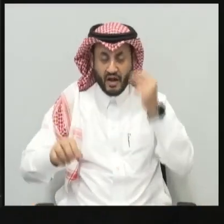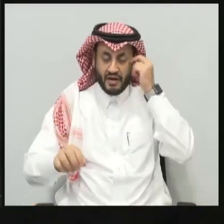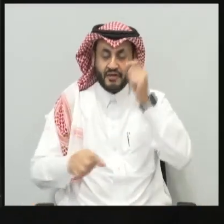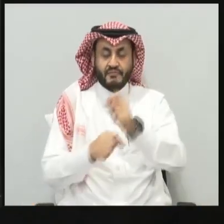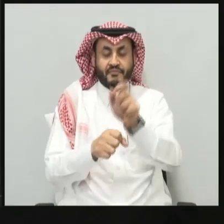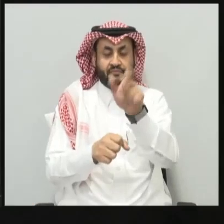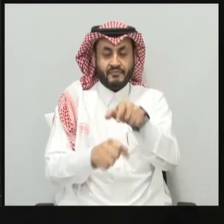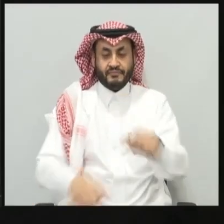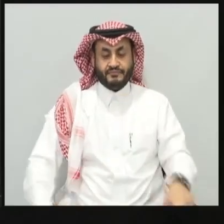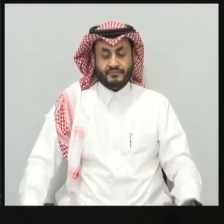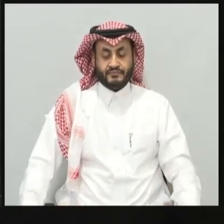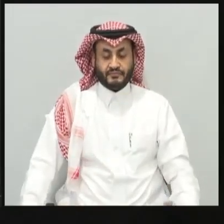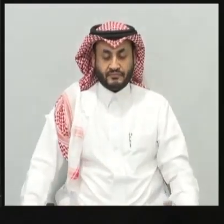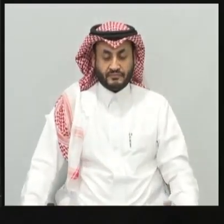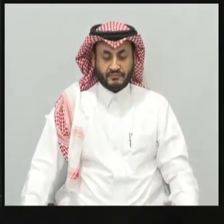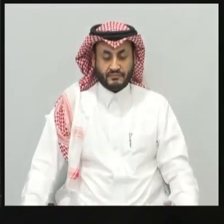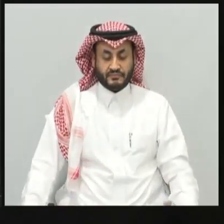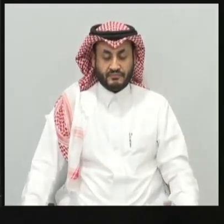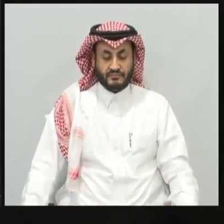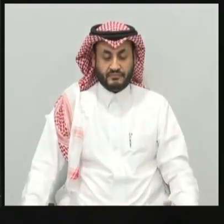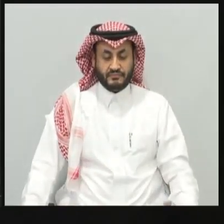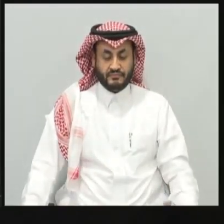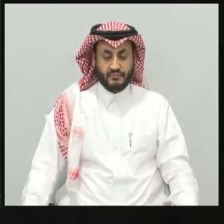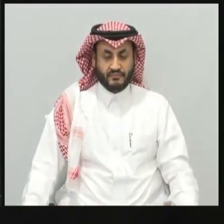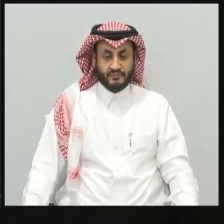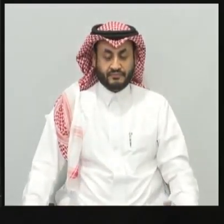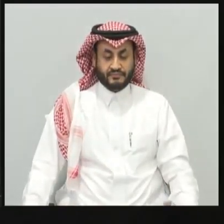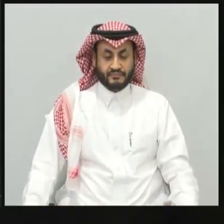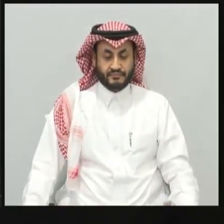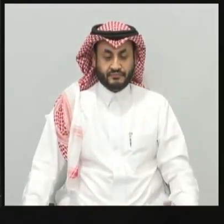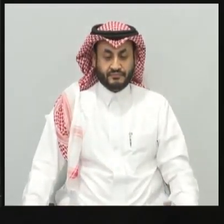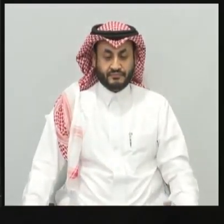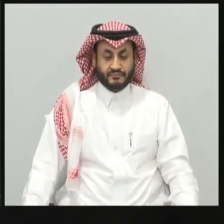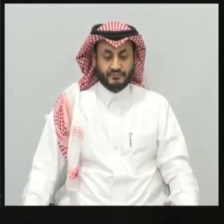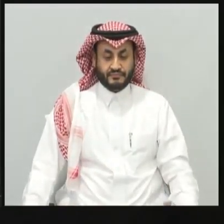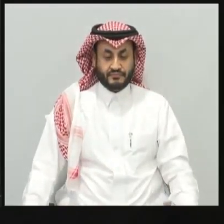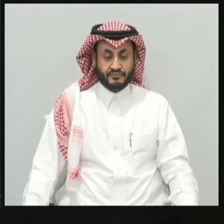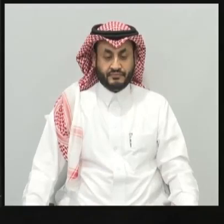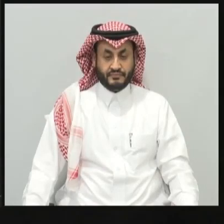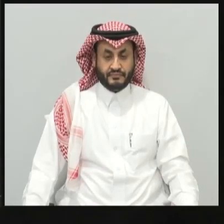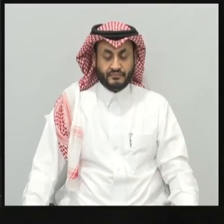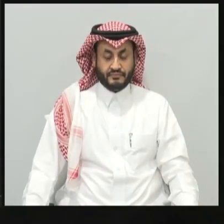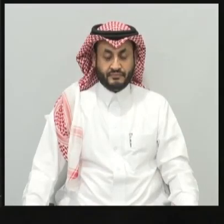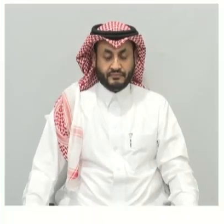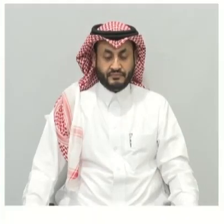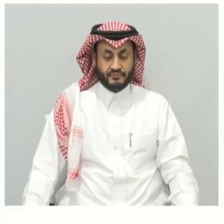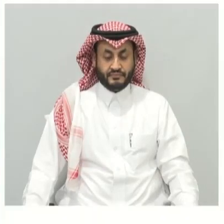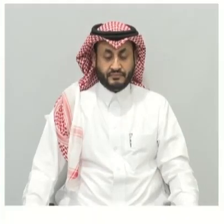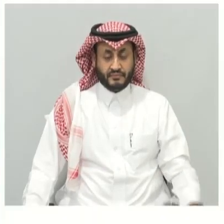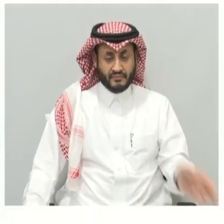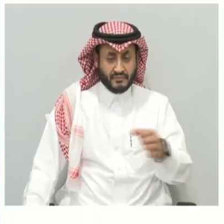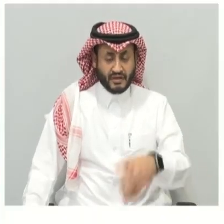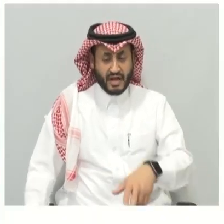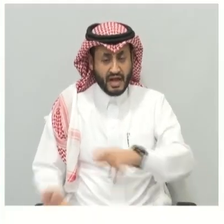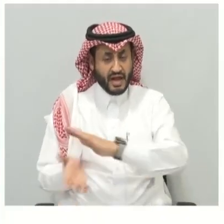it an ER. Manager, a person who manage a school, for example, or manage a company. And here